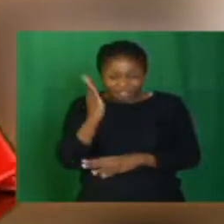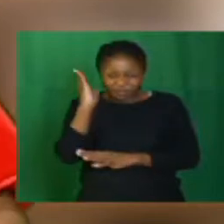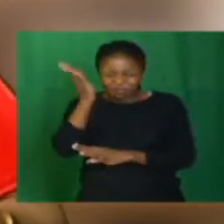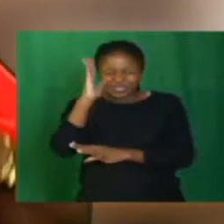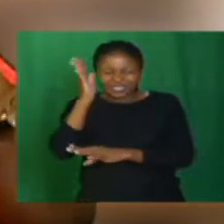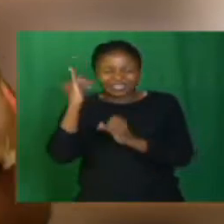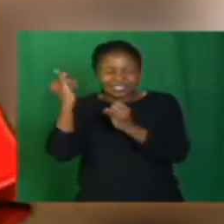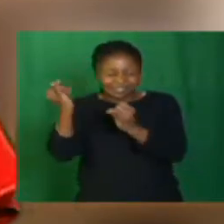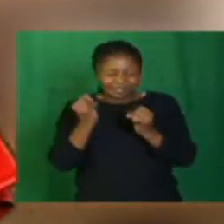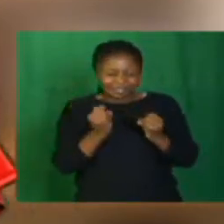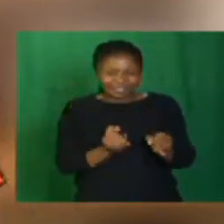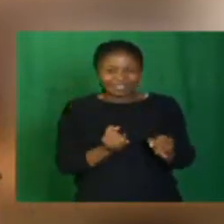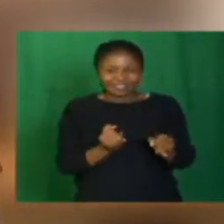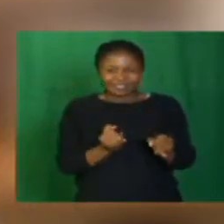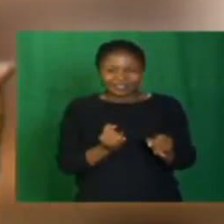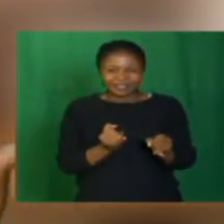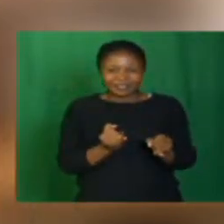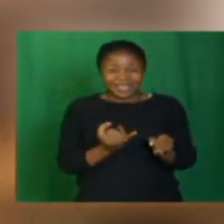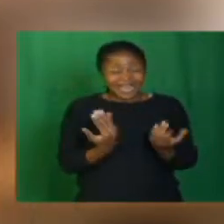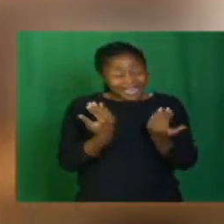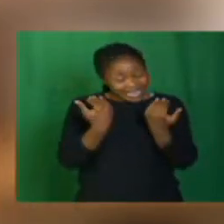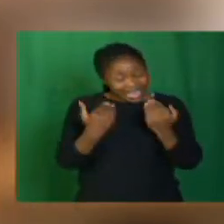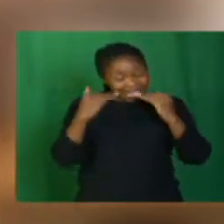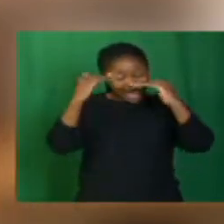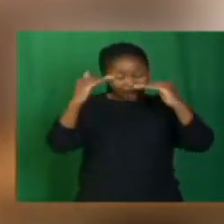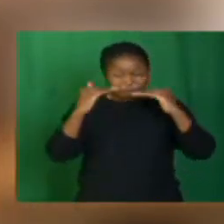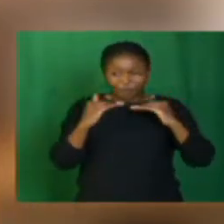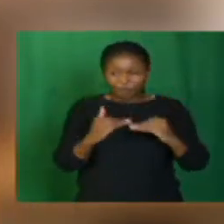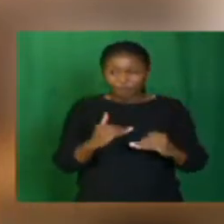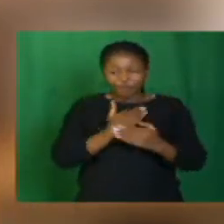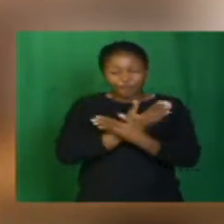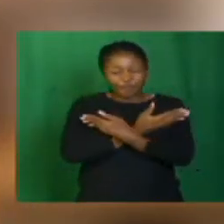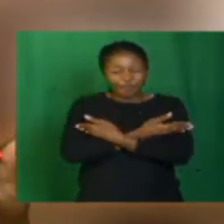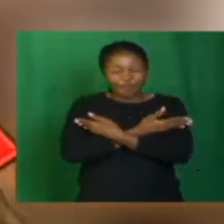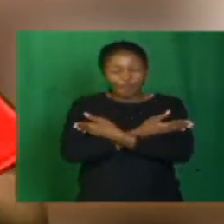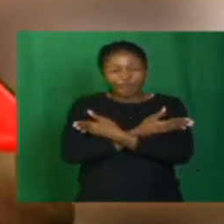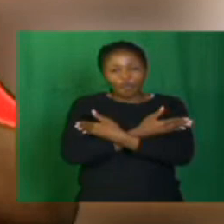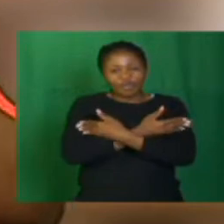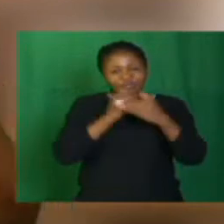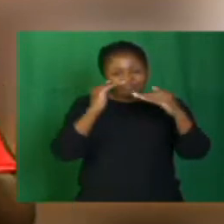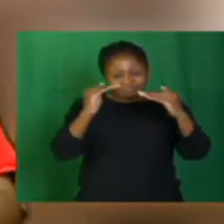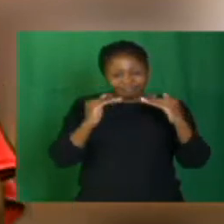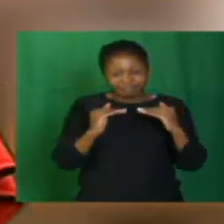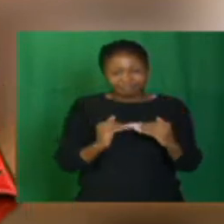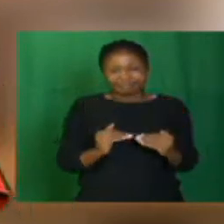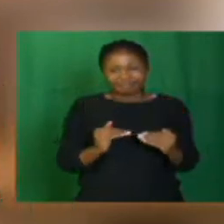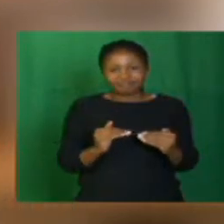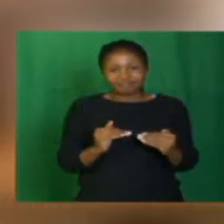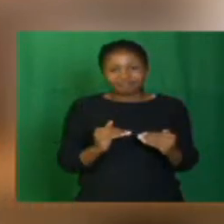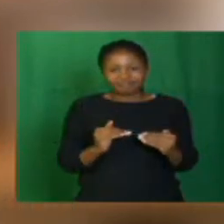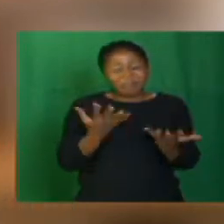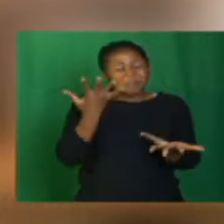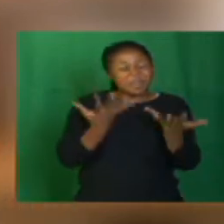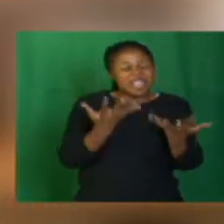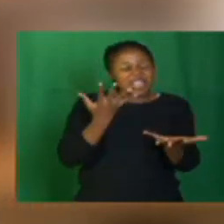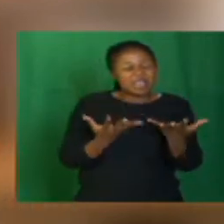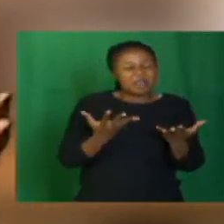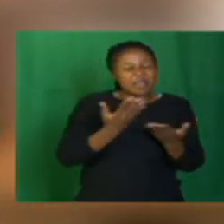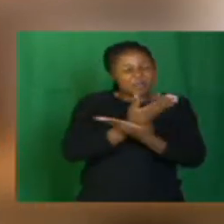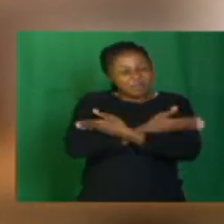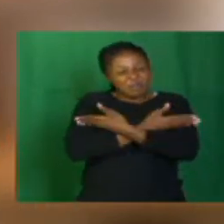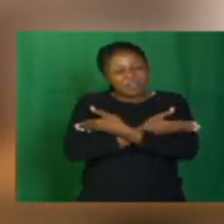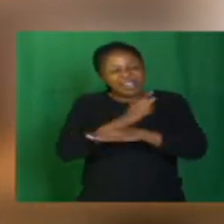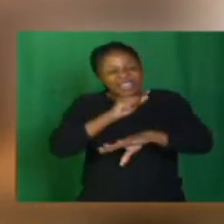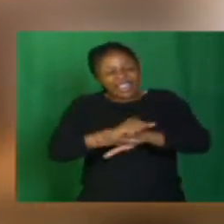move on now to the body of the discussion. I said the body may take maybe 3 or 4 paragraphs. I